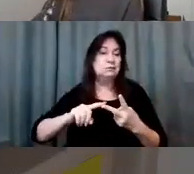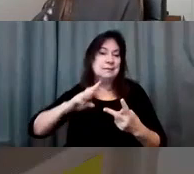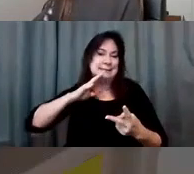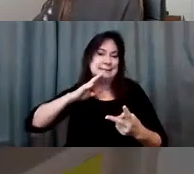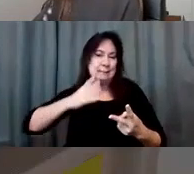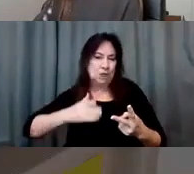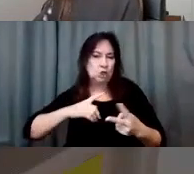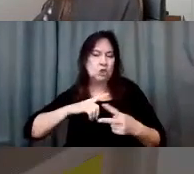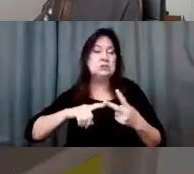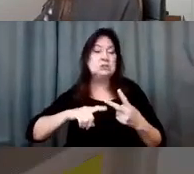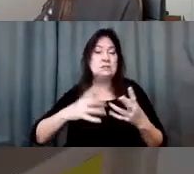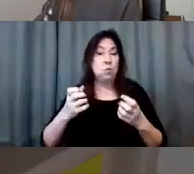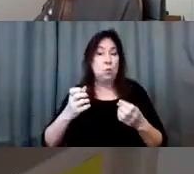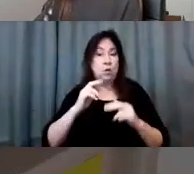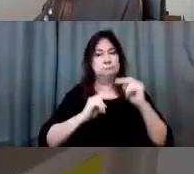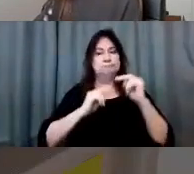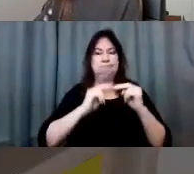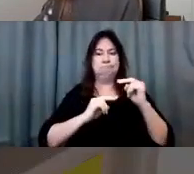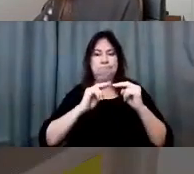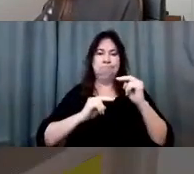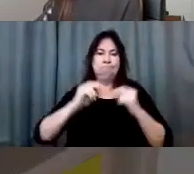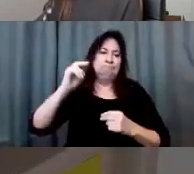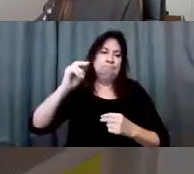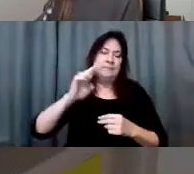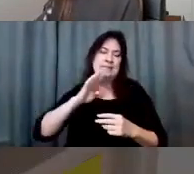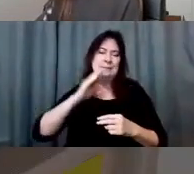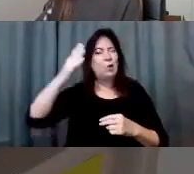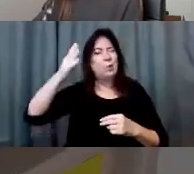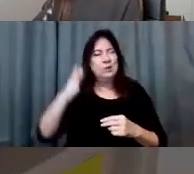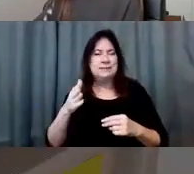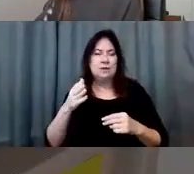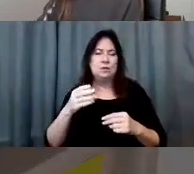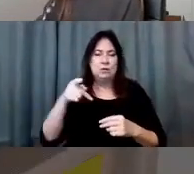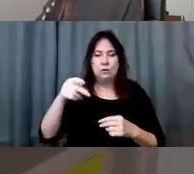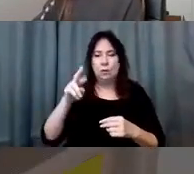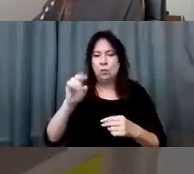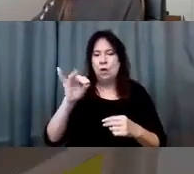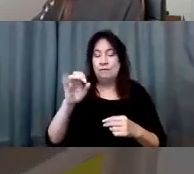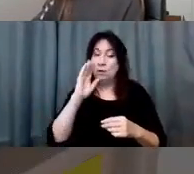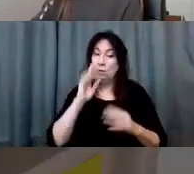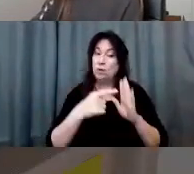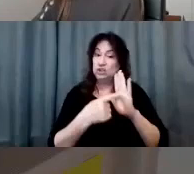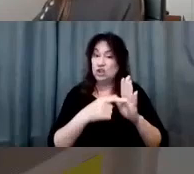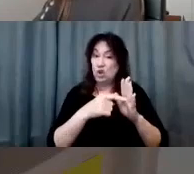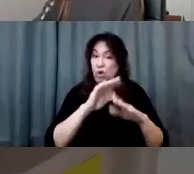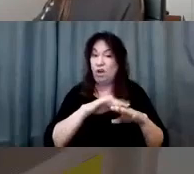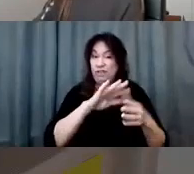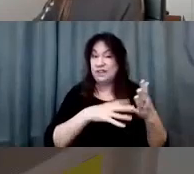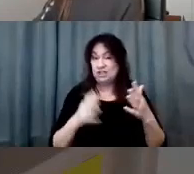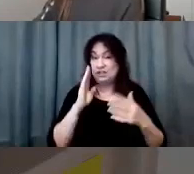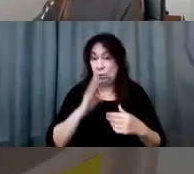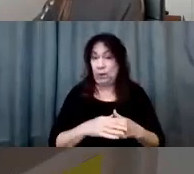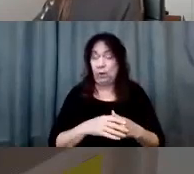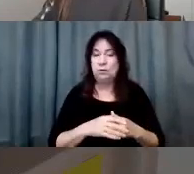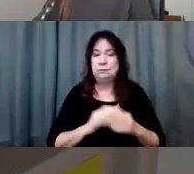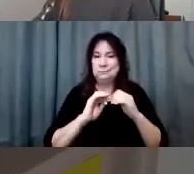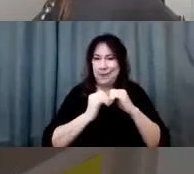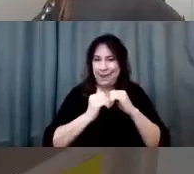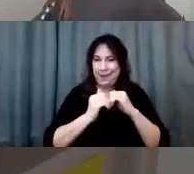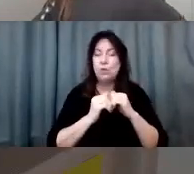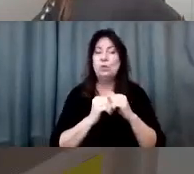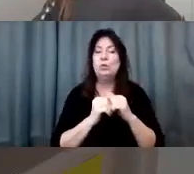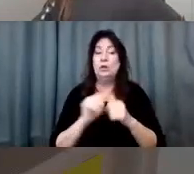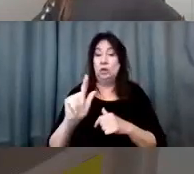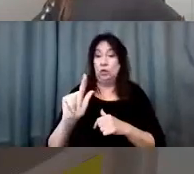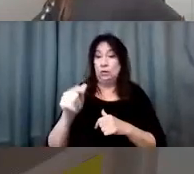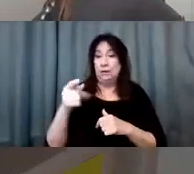if you wish to build a speaker profile that will also appear on the agenda. To do that, after you click the